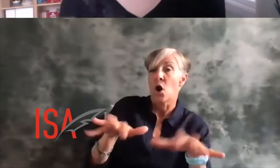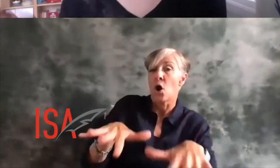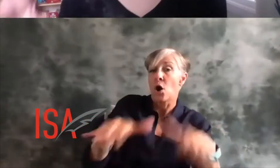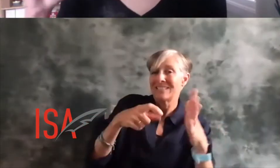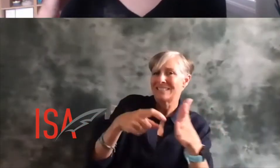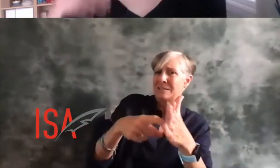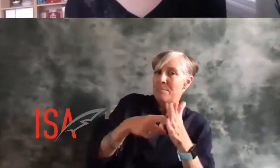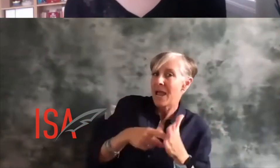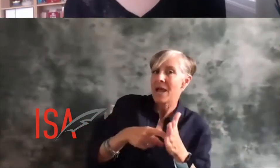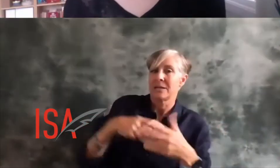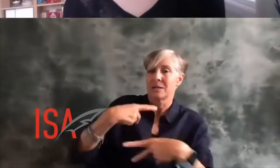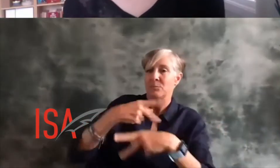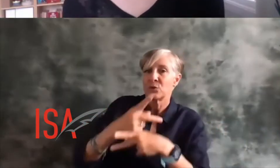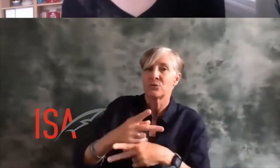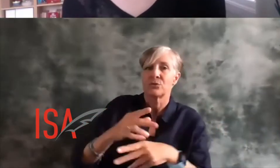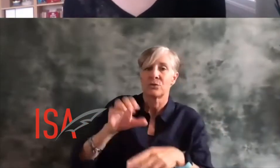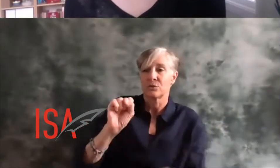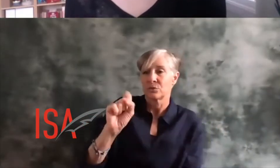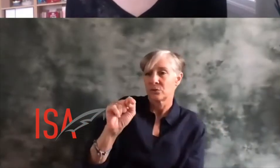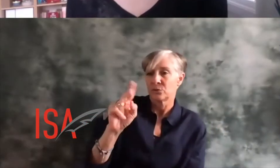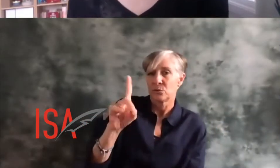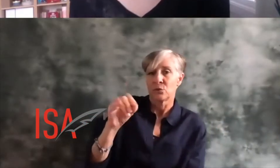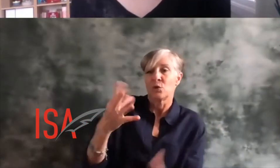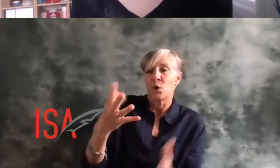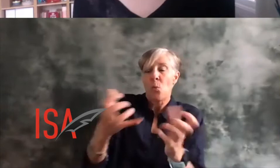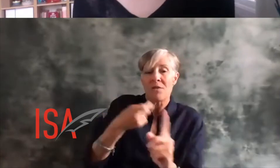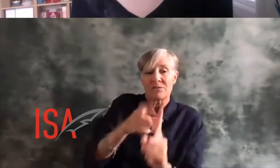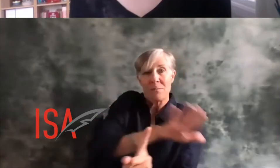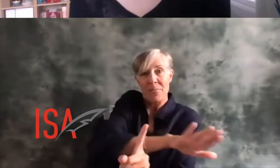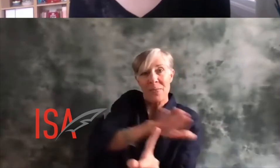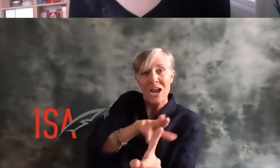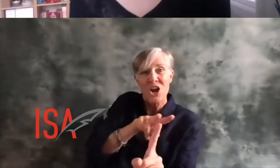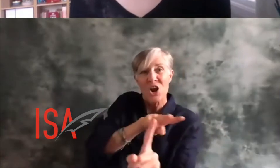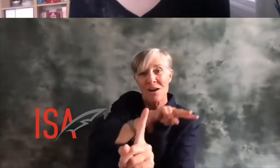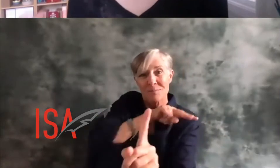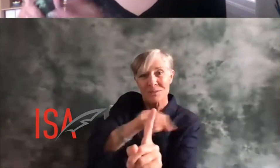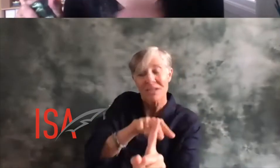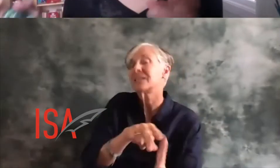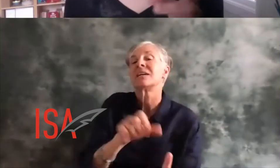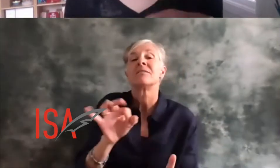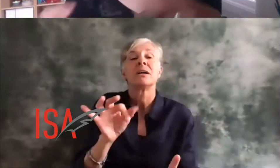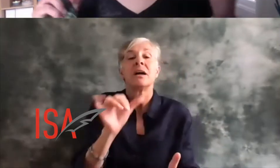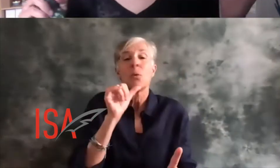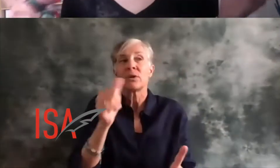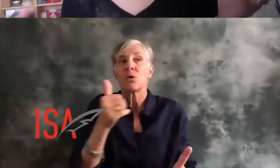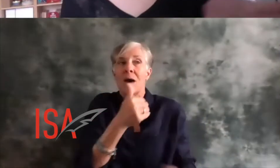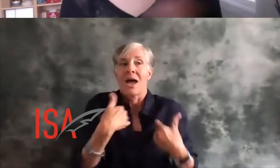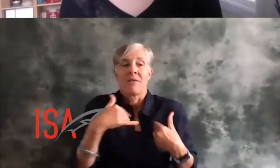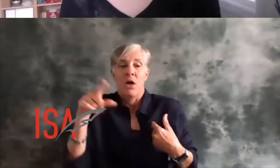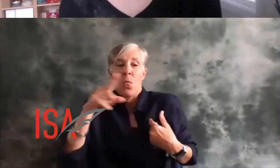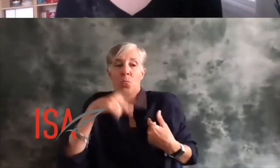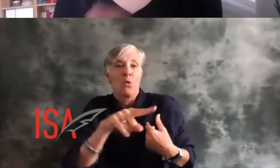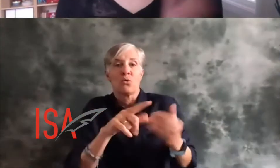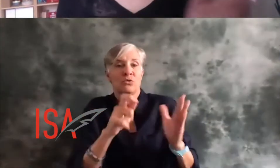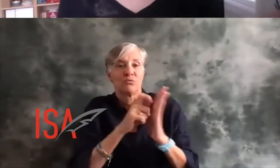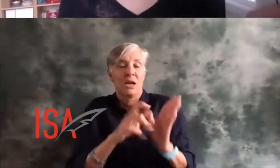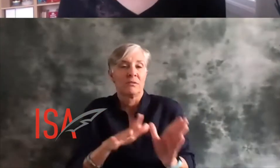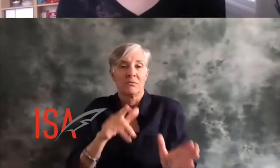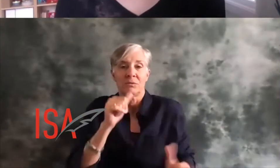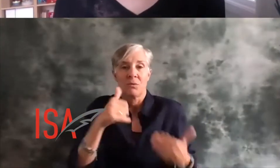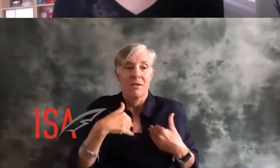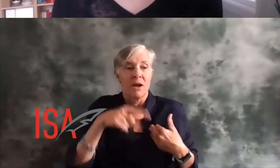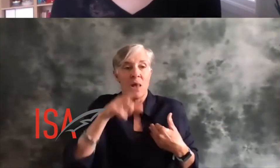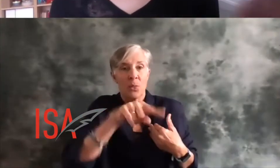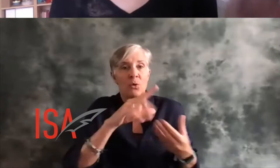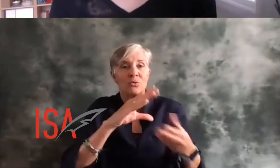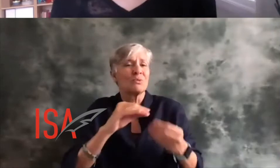and producers and studios are demanding it. And when they say they don't have those writers and those stories, yes, they're